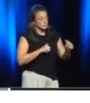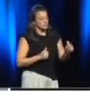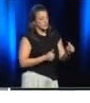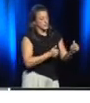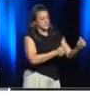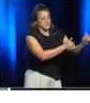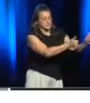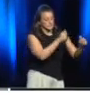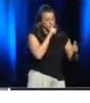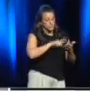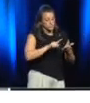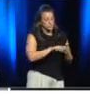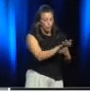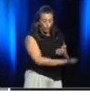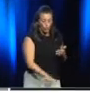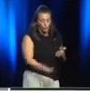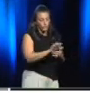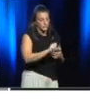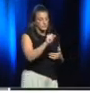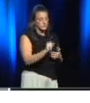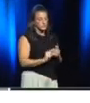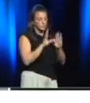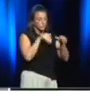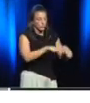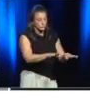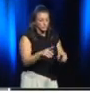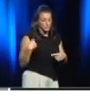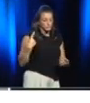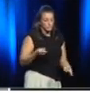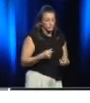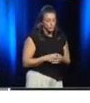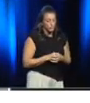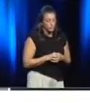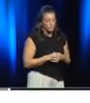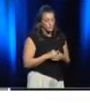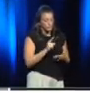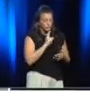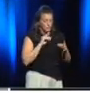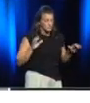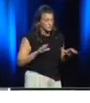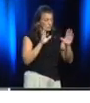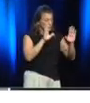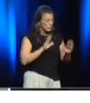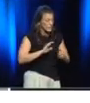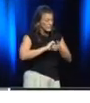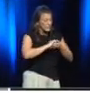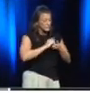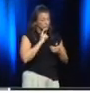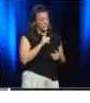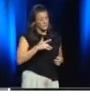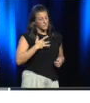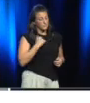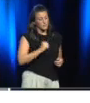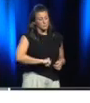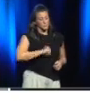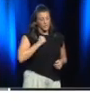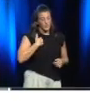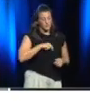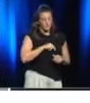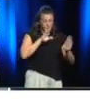Ocean. It's been an amazingly productive collaboration, and we're really proud of the fact that we've been doing this work for so